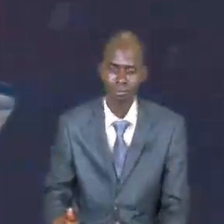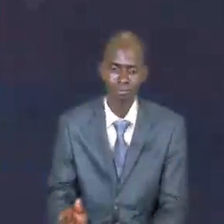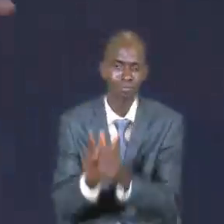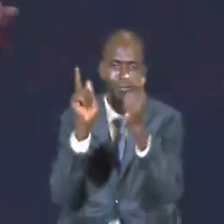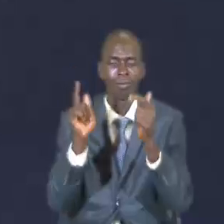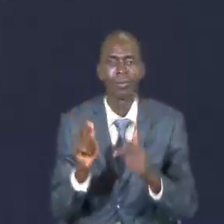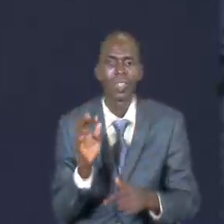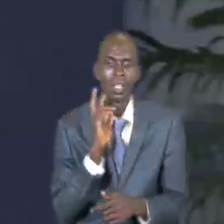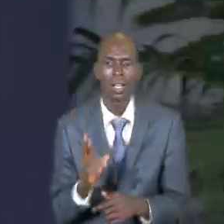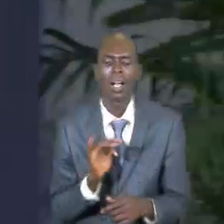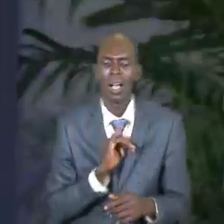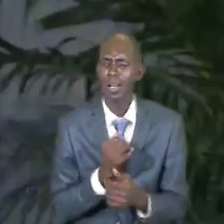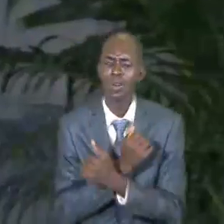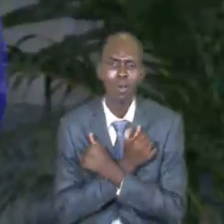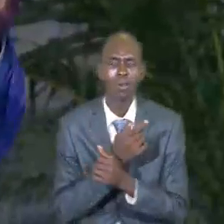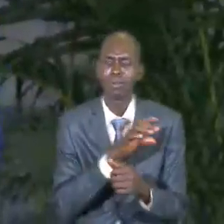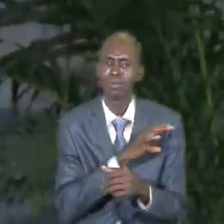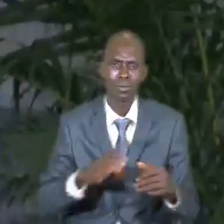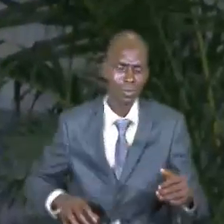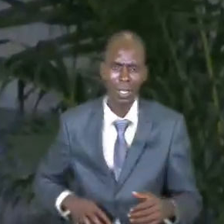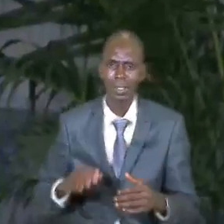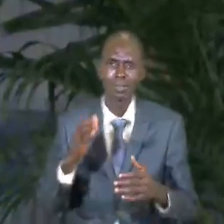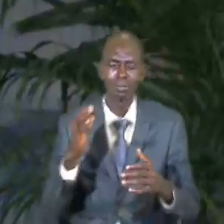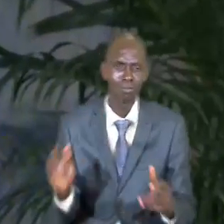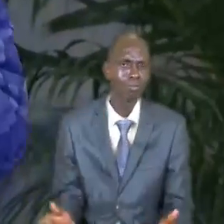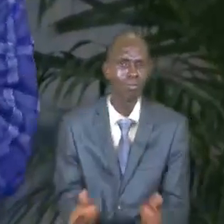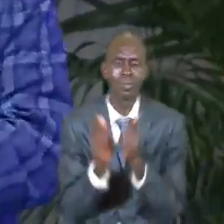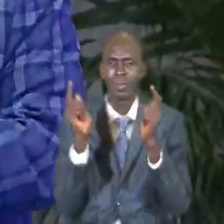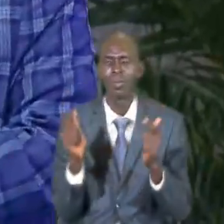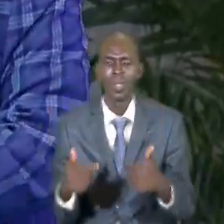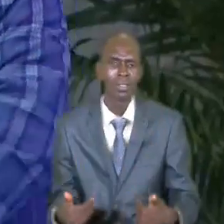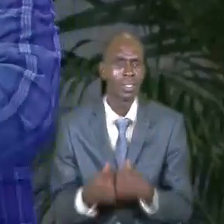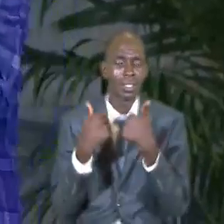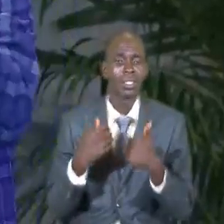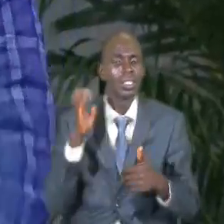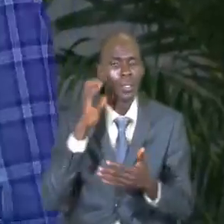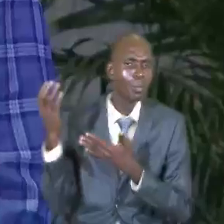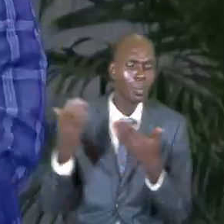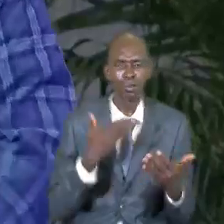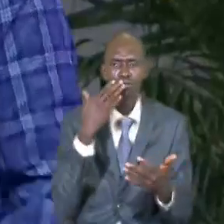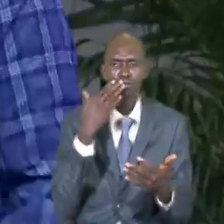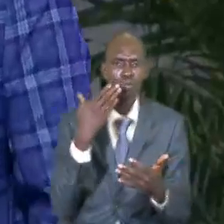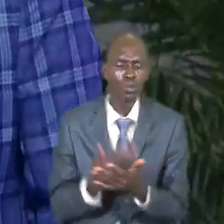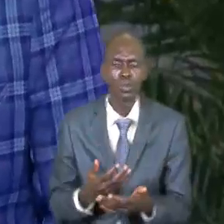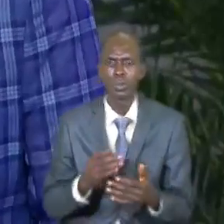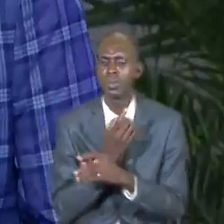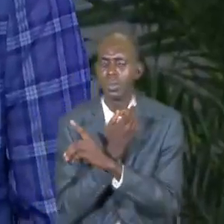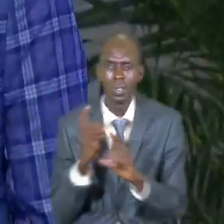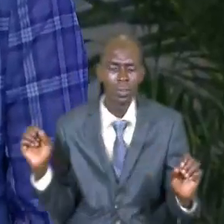brings something good in your life. It brings healing in your life. It brings deliverance in your life. It brings power in your life. He